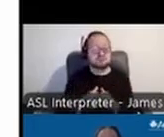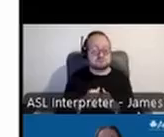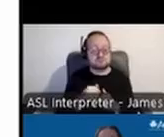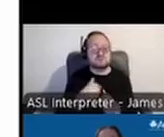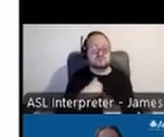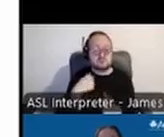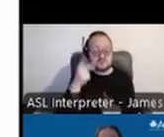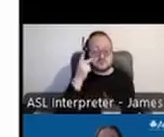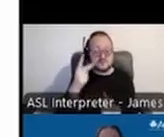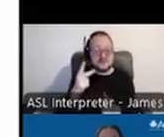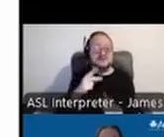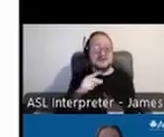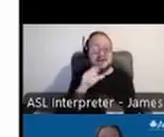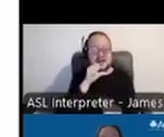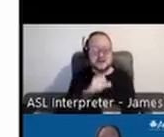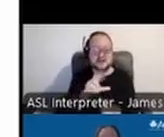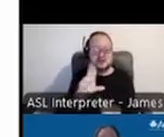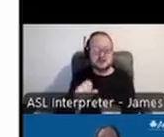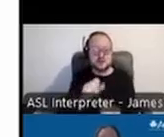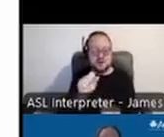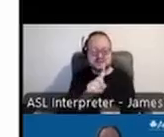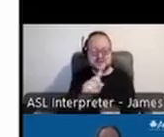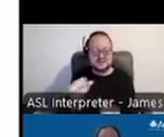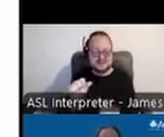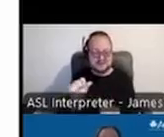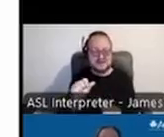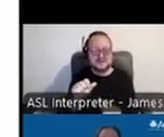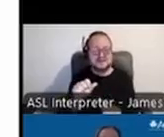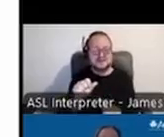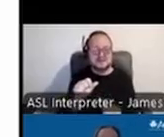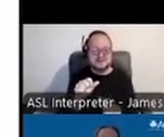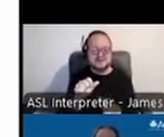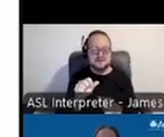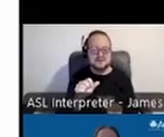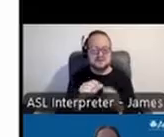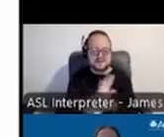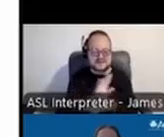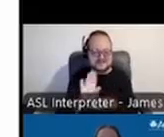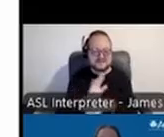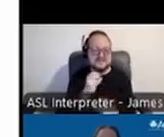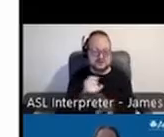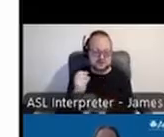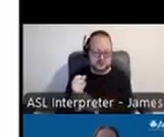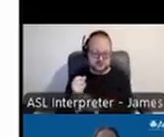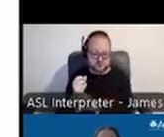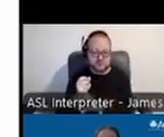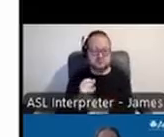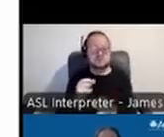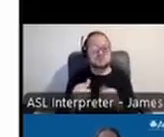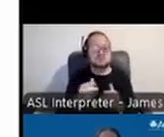Business Institute at US Aging found that community-based organizations contracting with healthcare has increased from